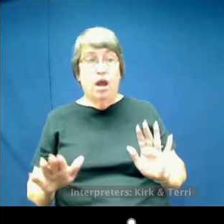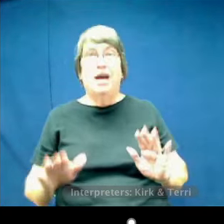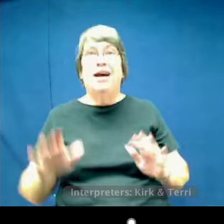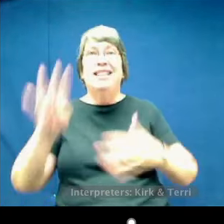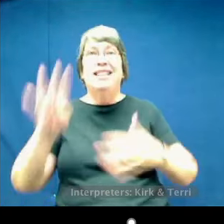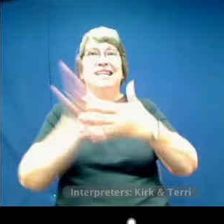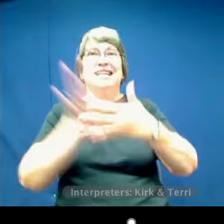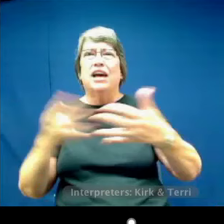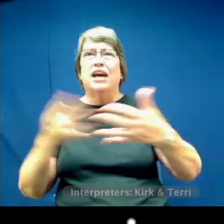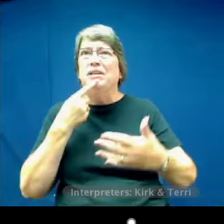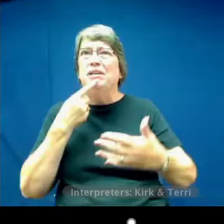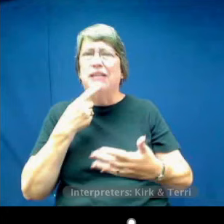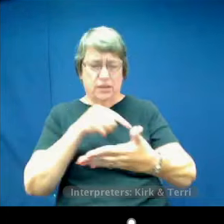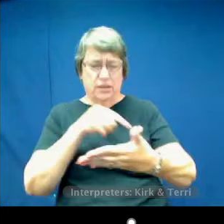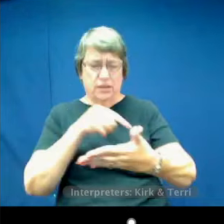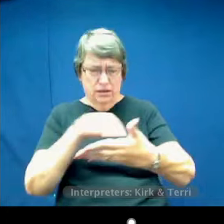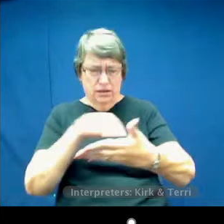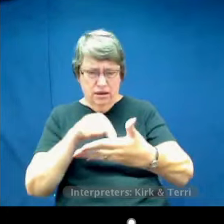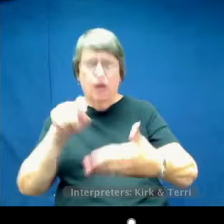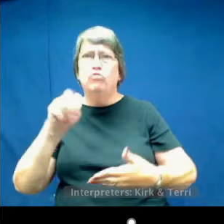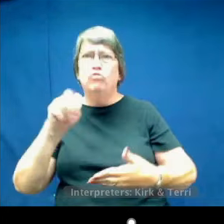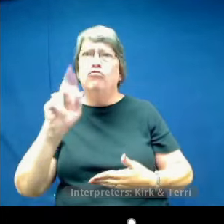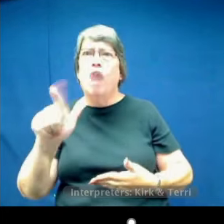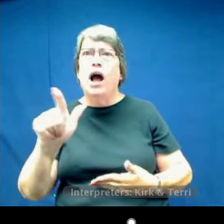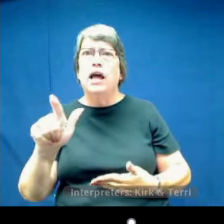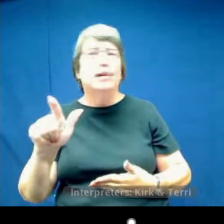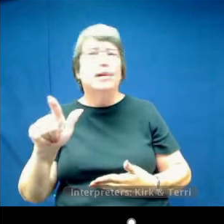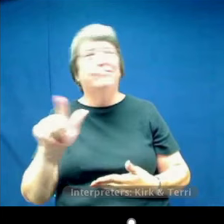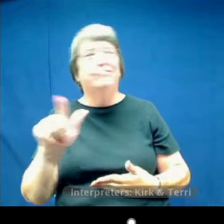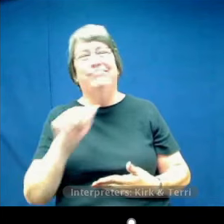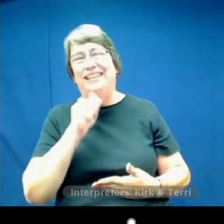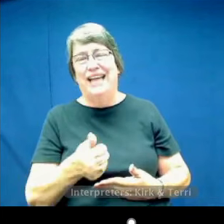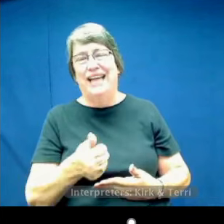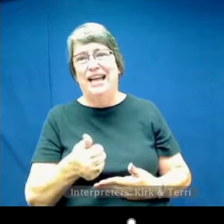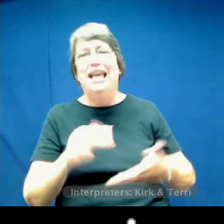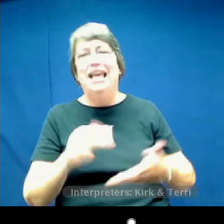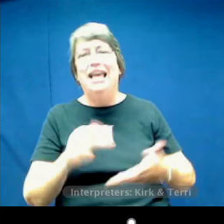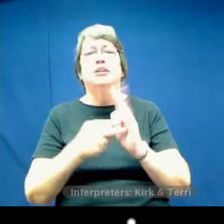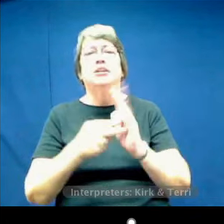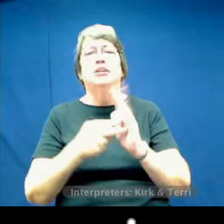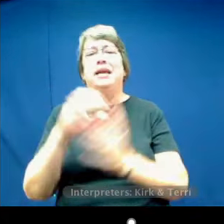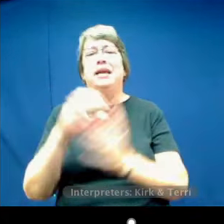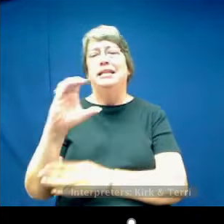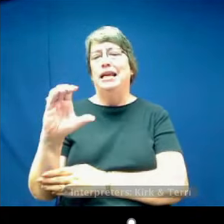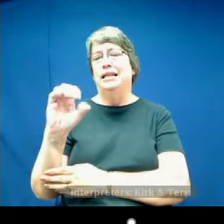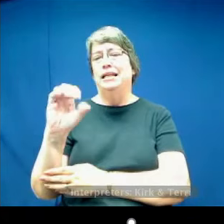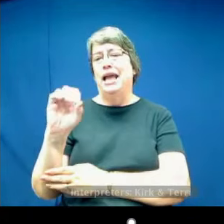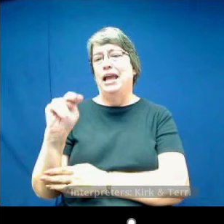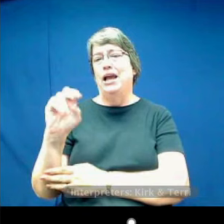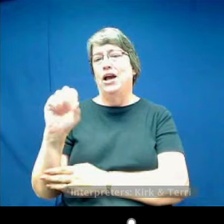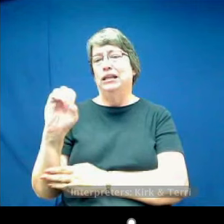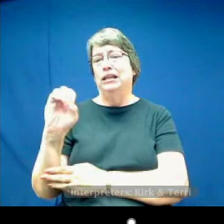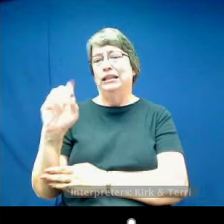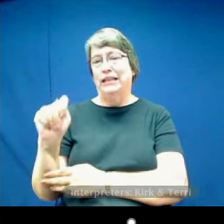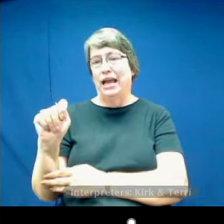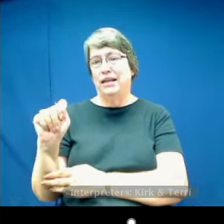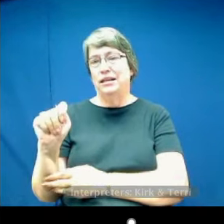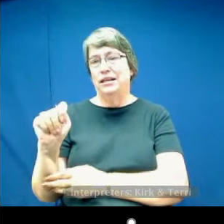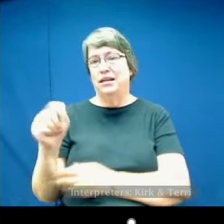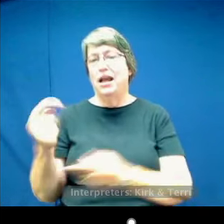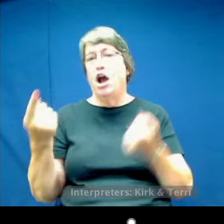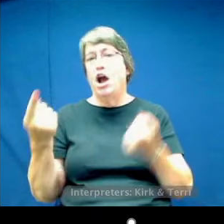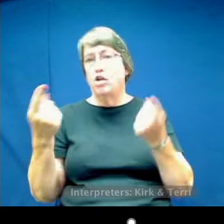for trial, really not. It's called a consent agreement, and they're just going to go in and put it on the record by reading it.